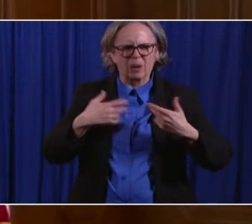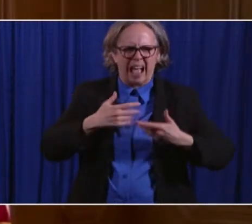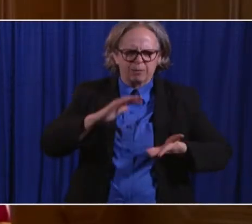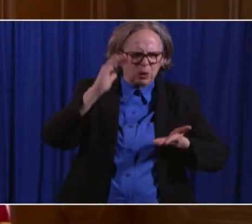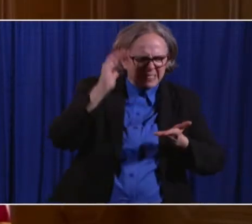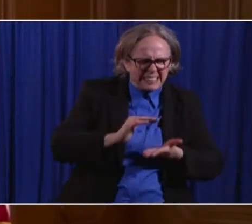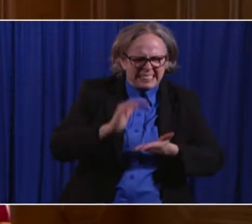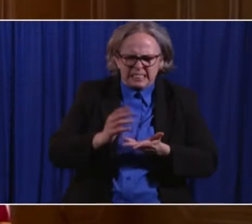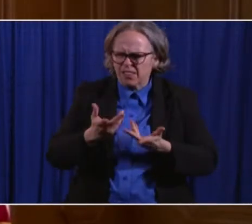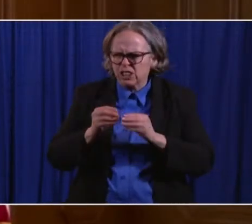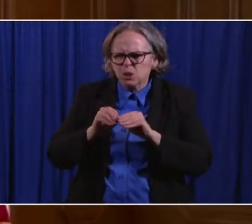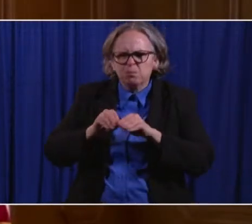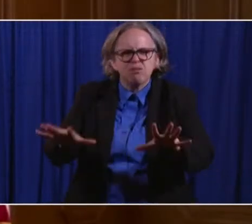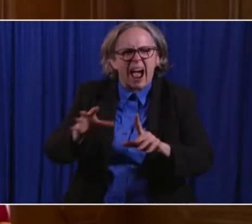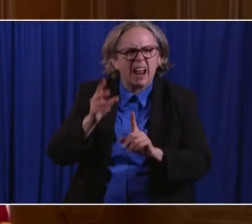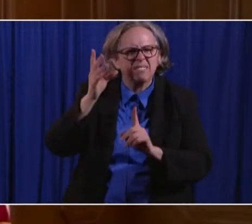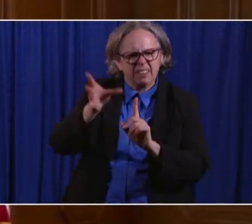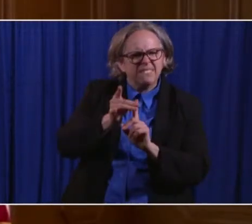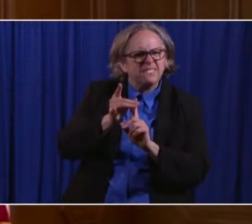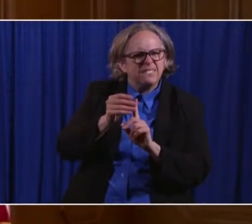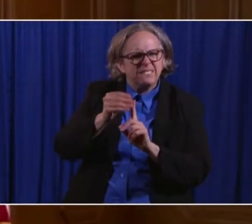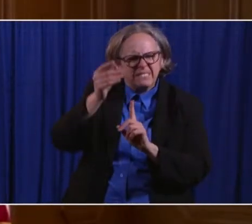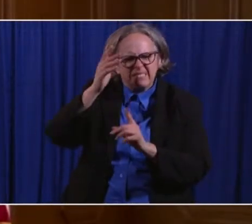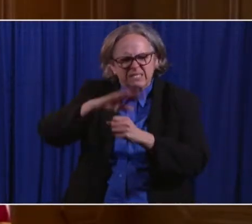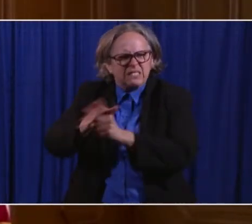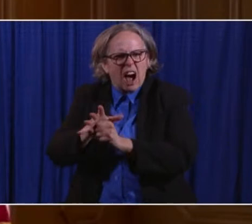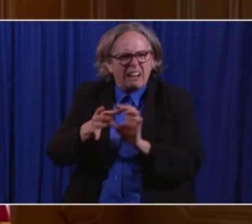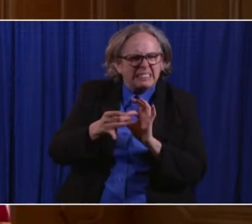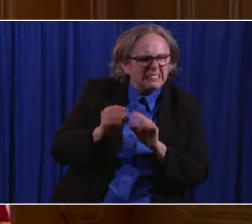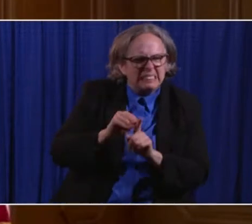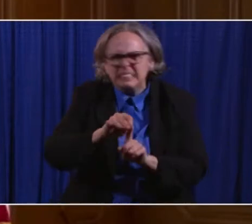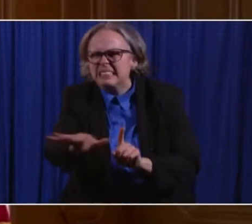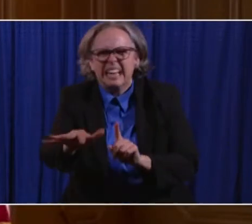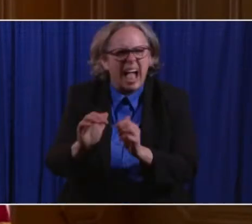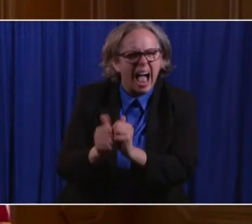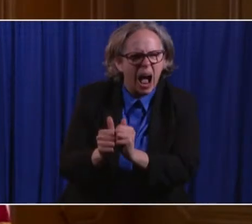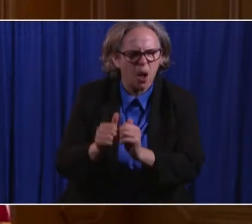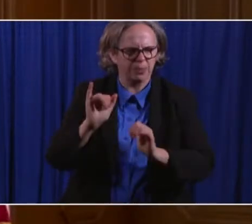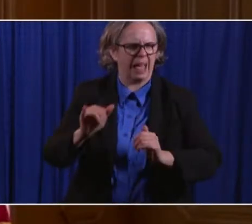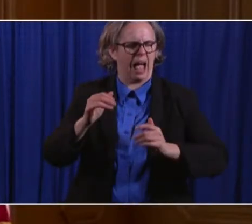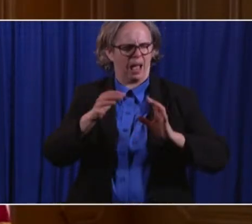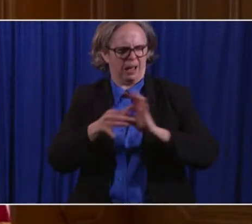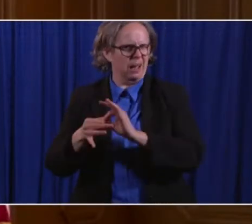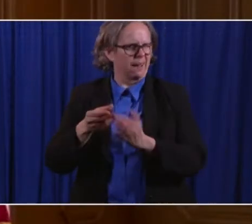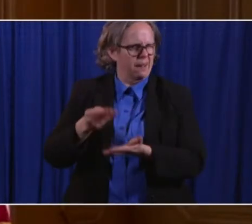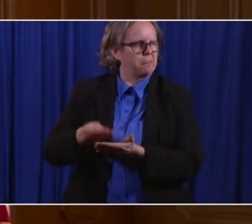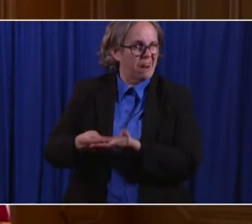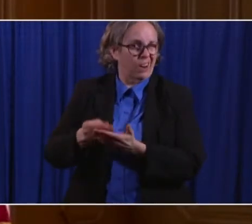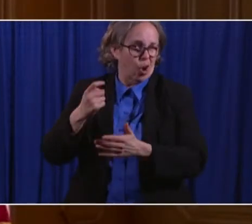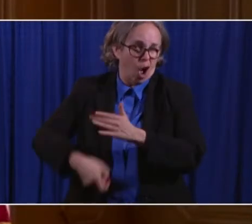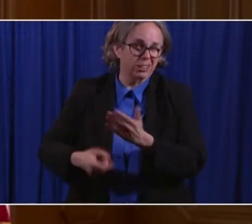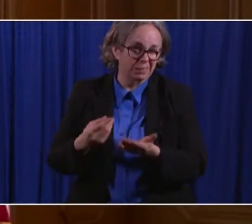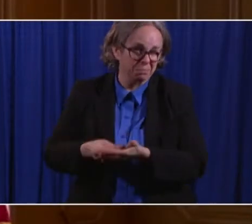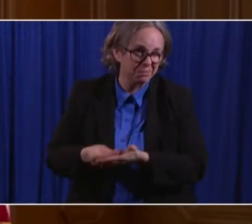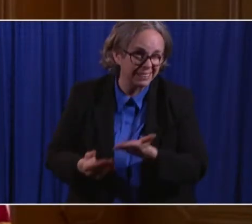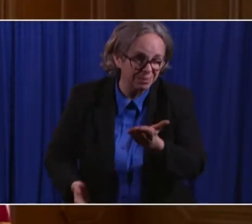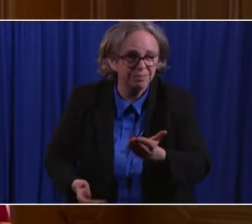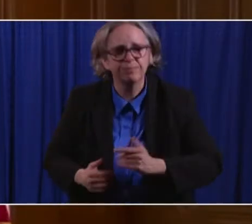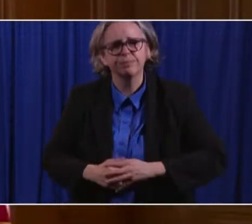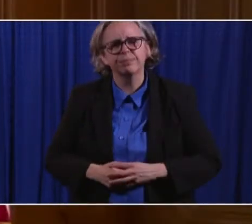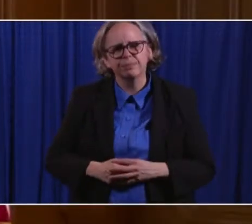has done to do this. It makes a difference. As we're working now very, very hard to